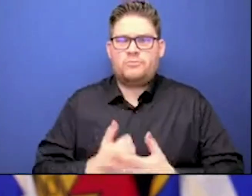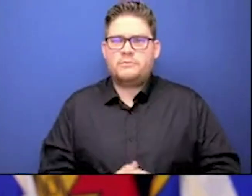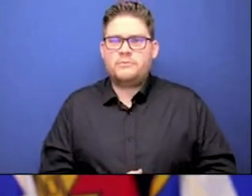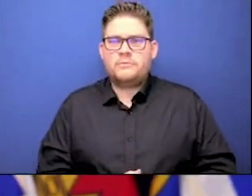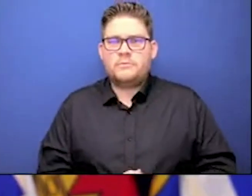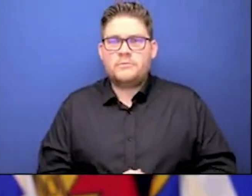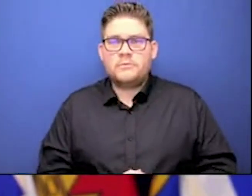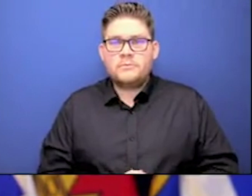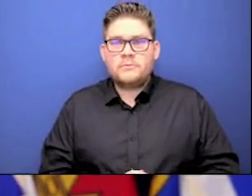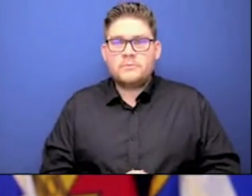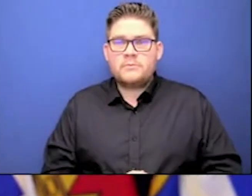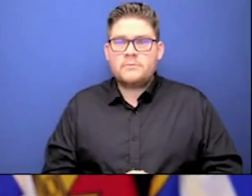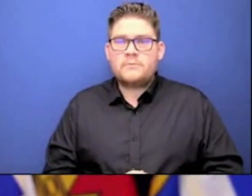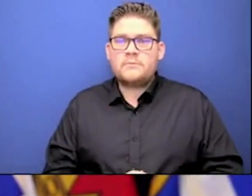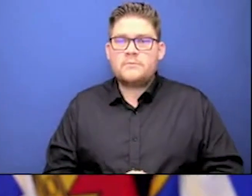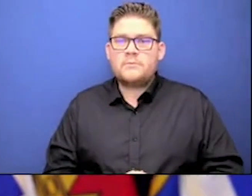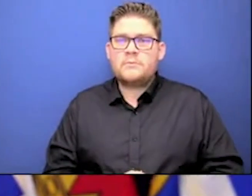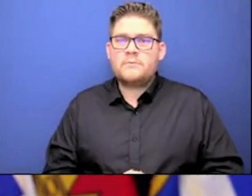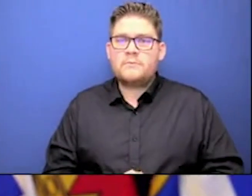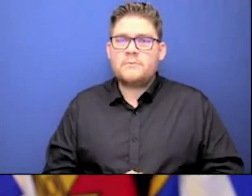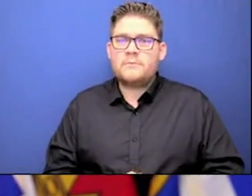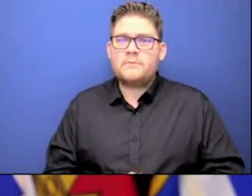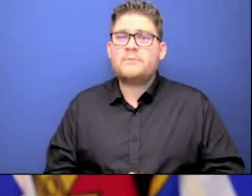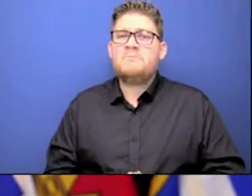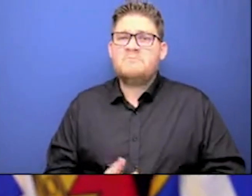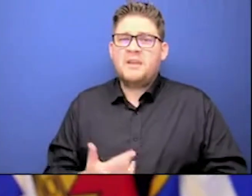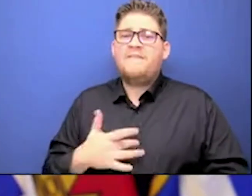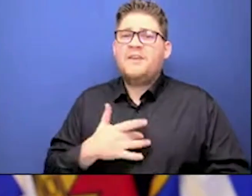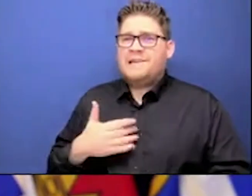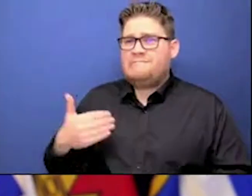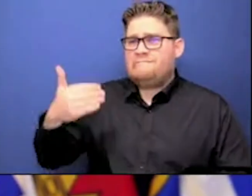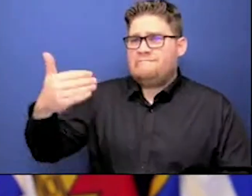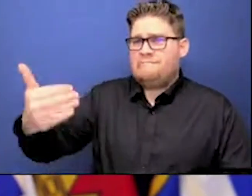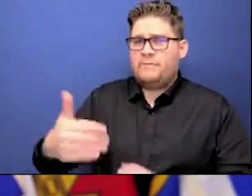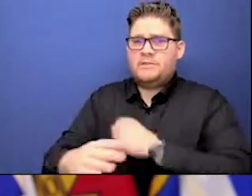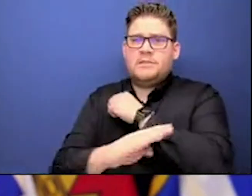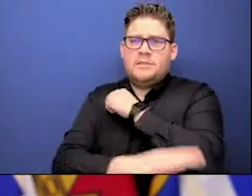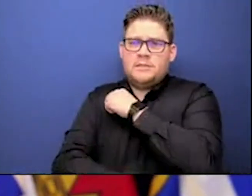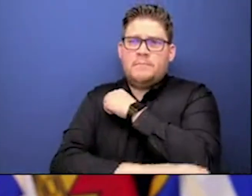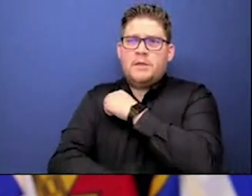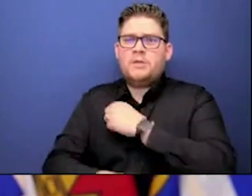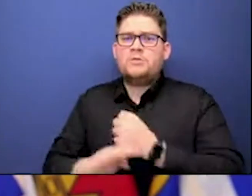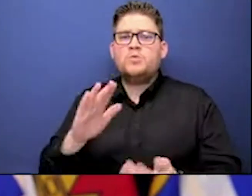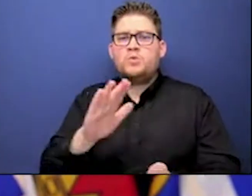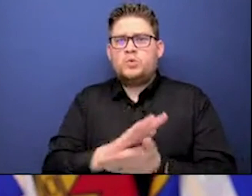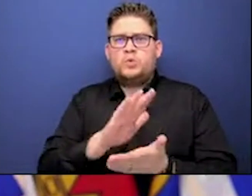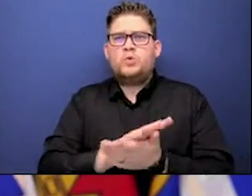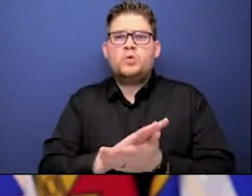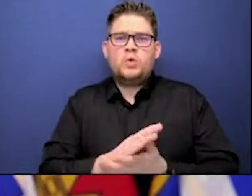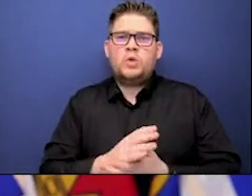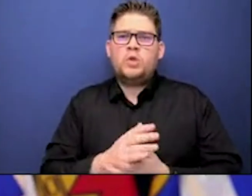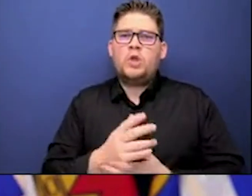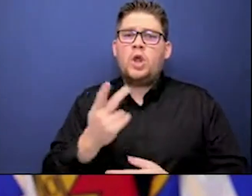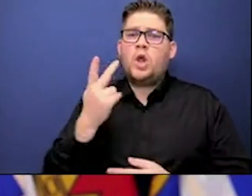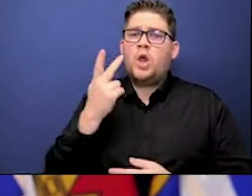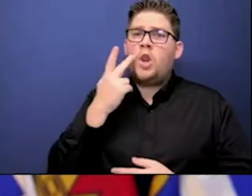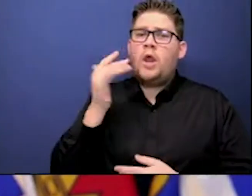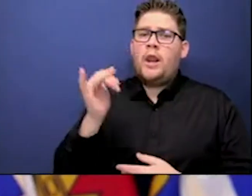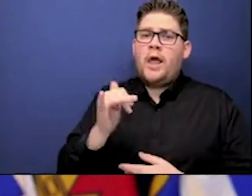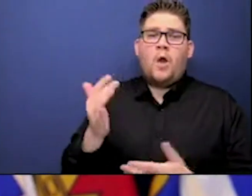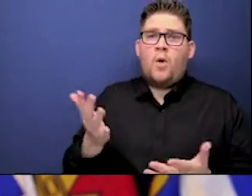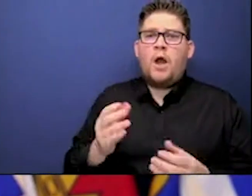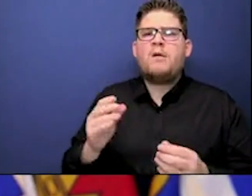normal by next September, because the risks in our community will be decreased by the immunization program. And same